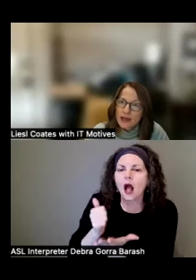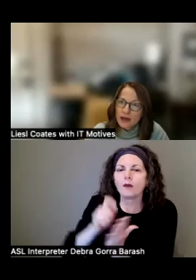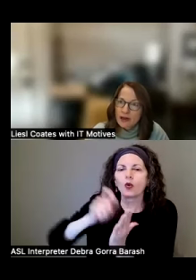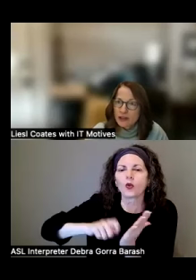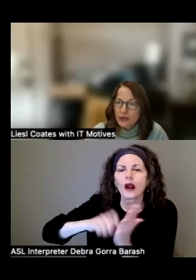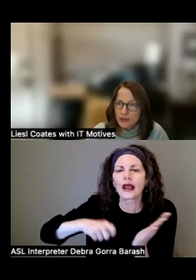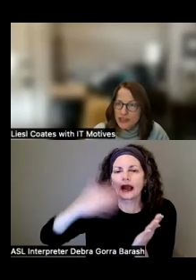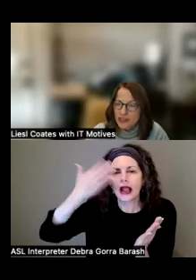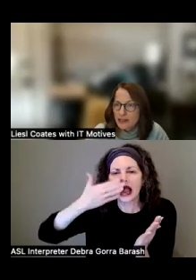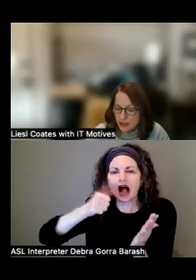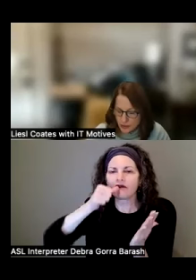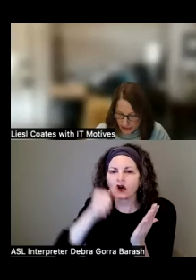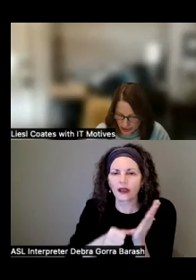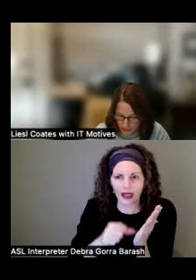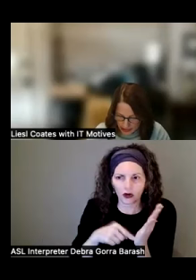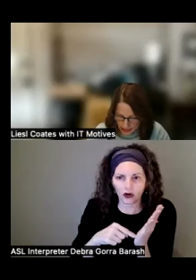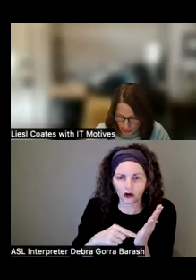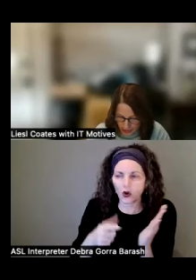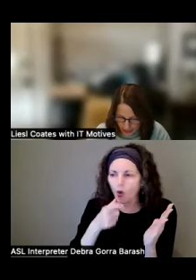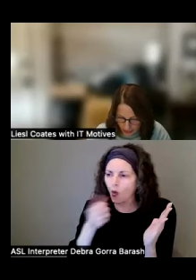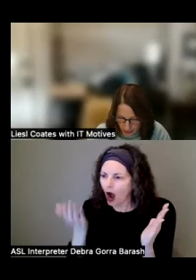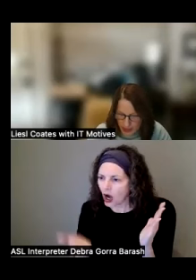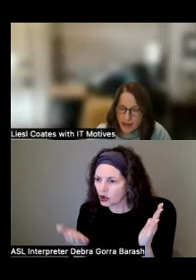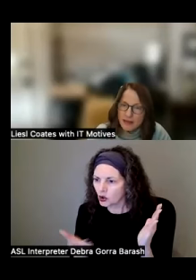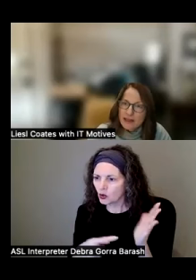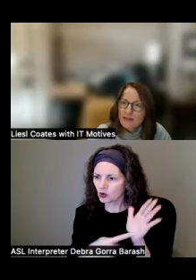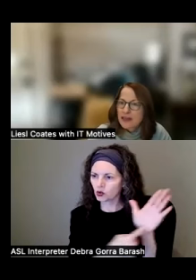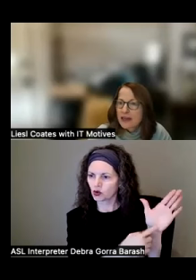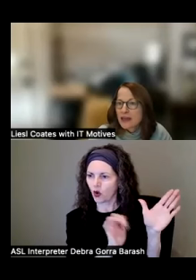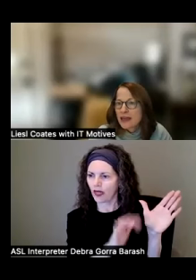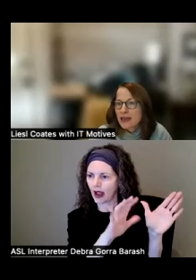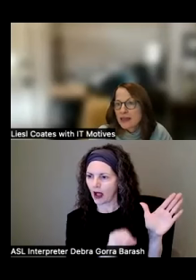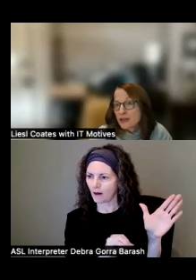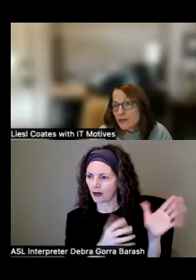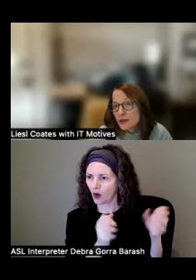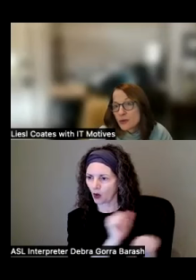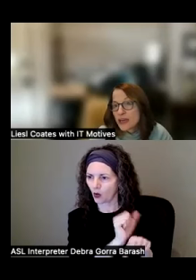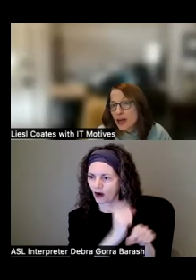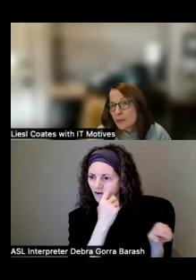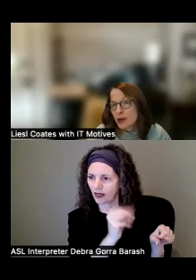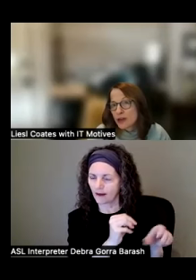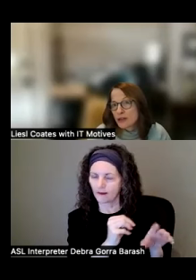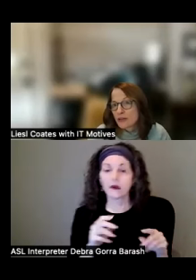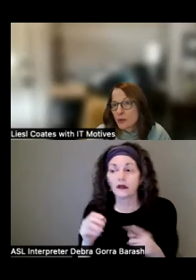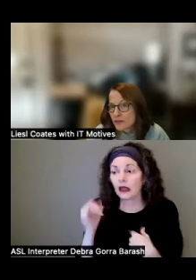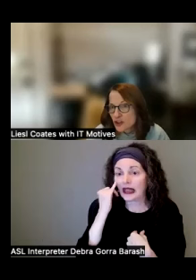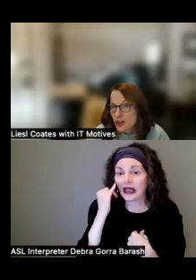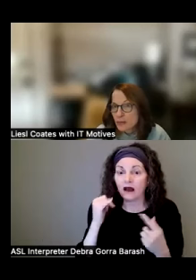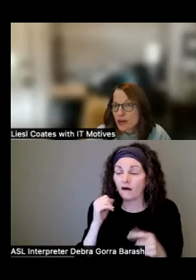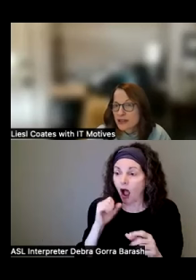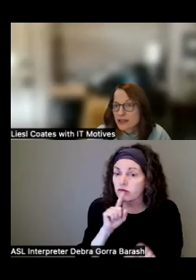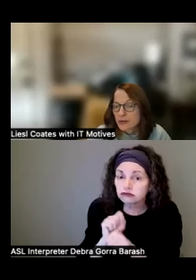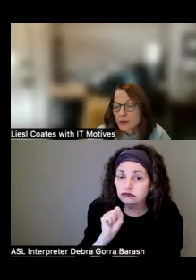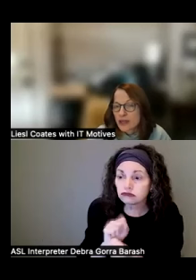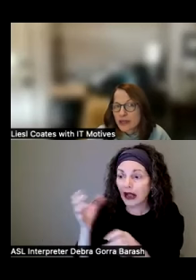about who they are to represent to the companies that we have. And then if they get a interview, we help them all along the way of the